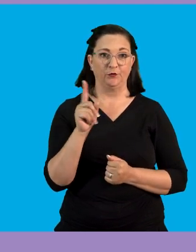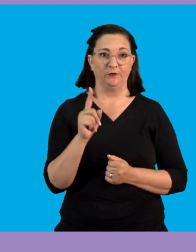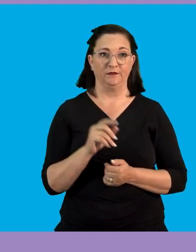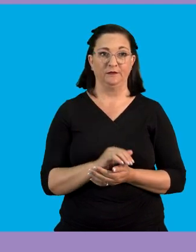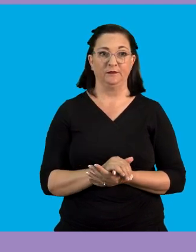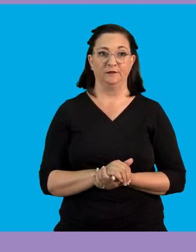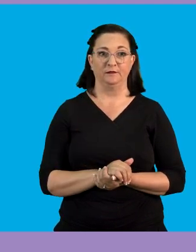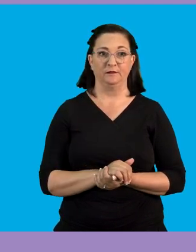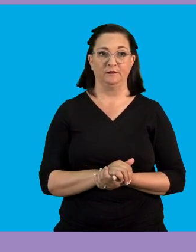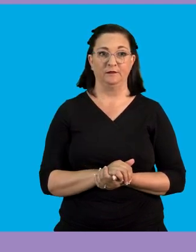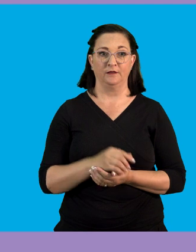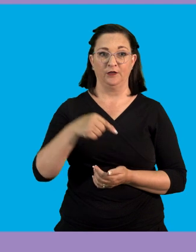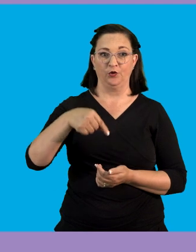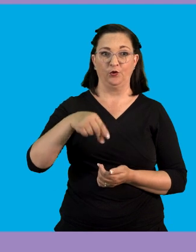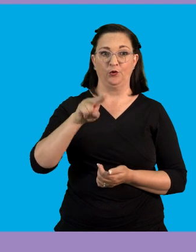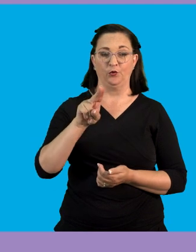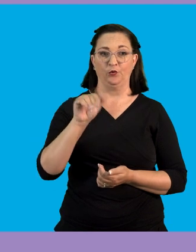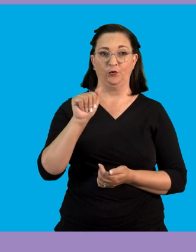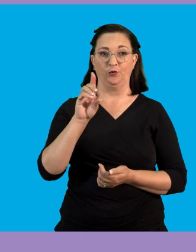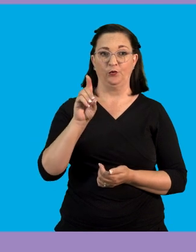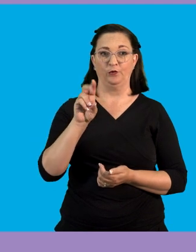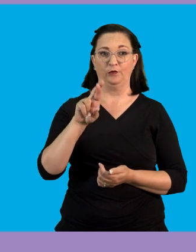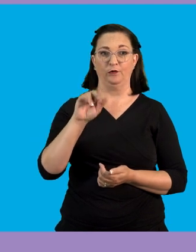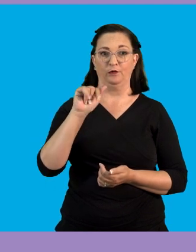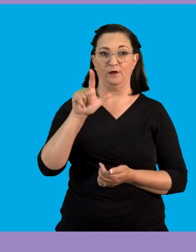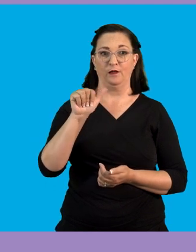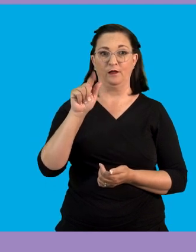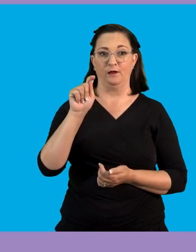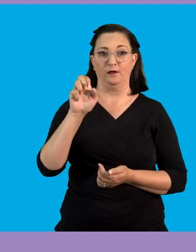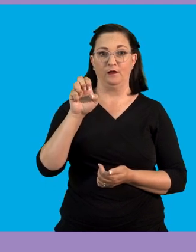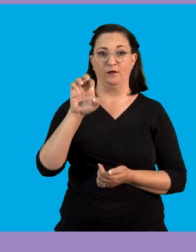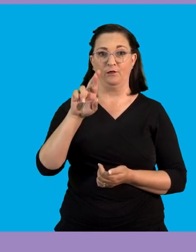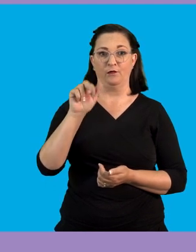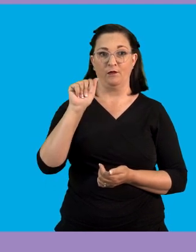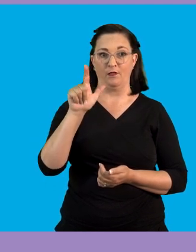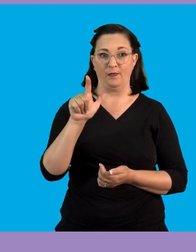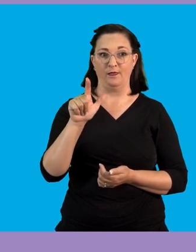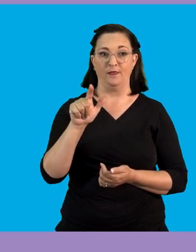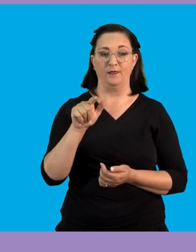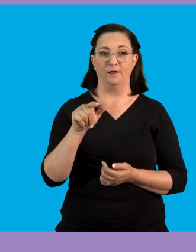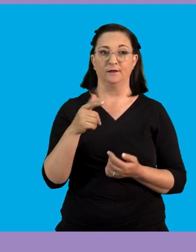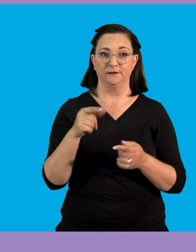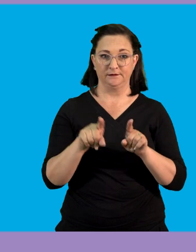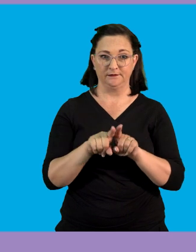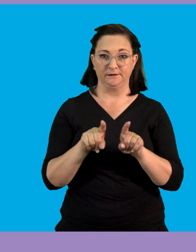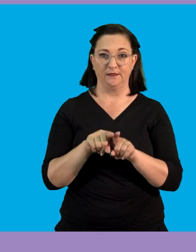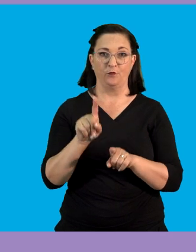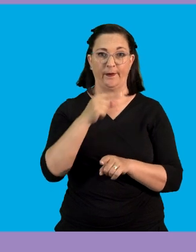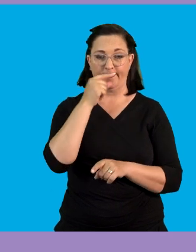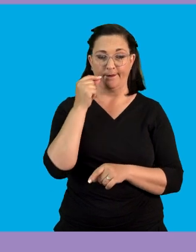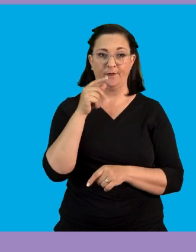that, you would see that a quadrilateral that has opposite angles that are equal would then be